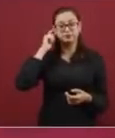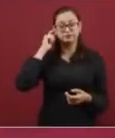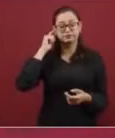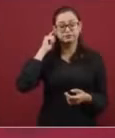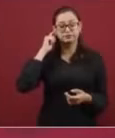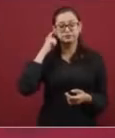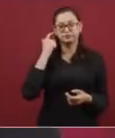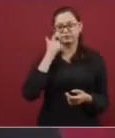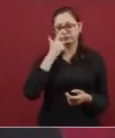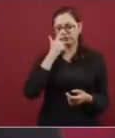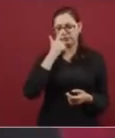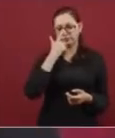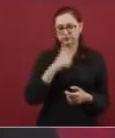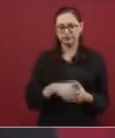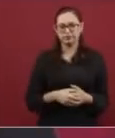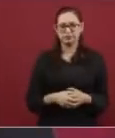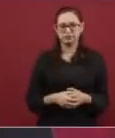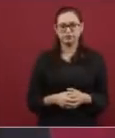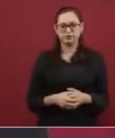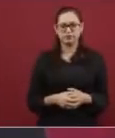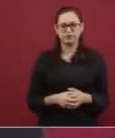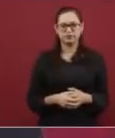It had brought back to life